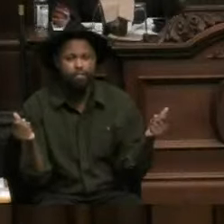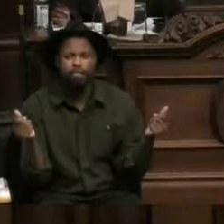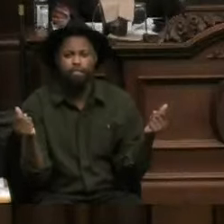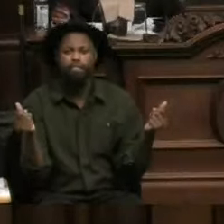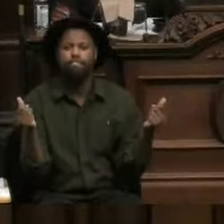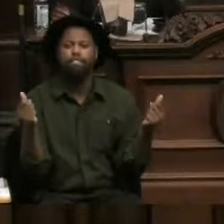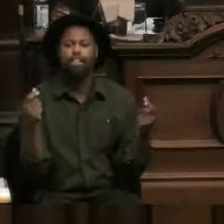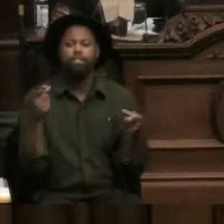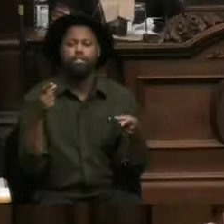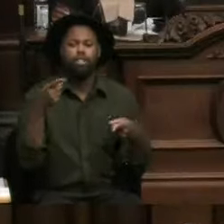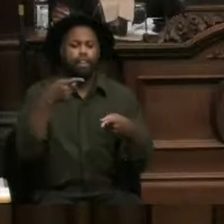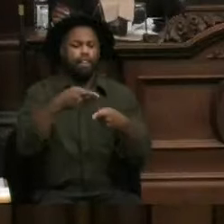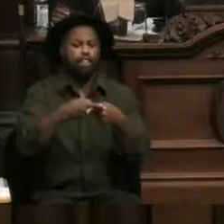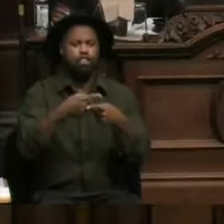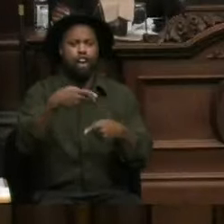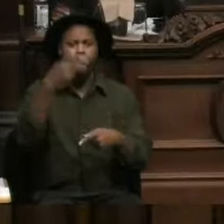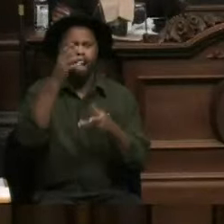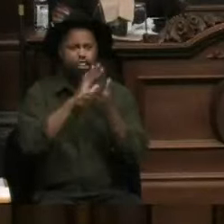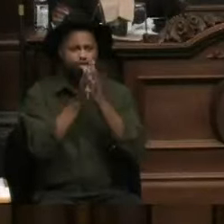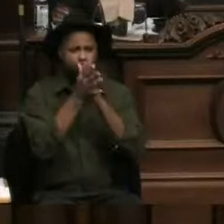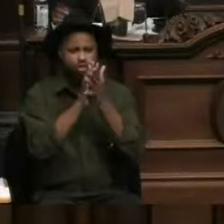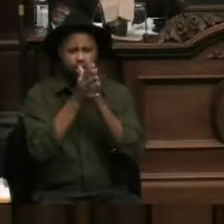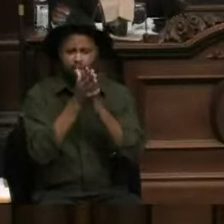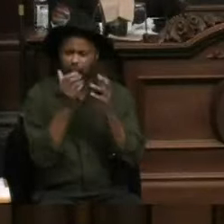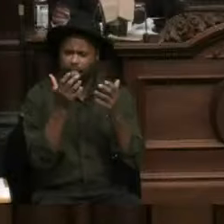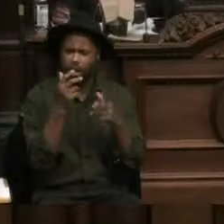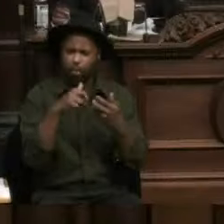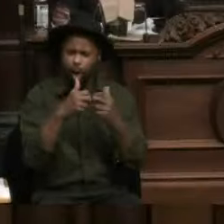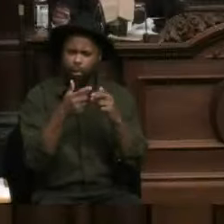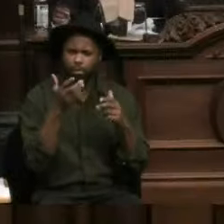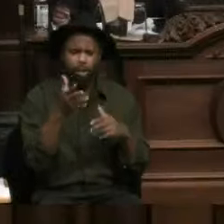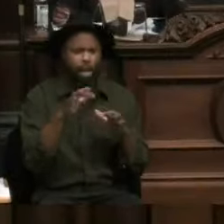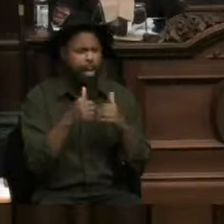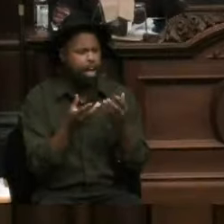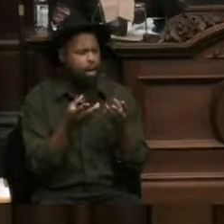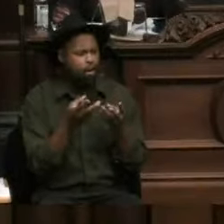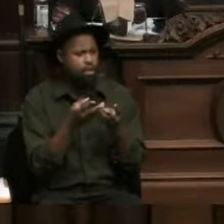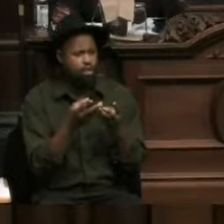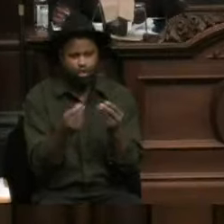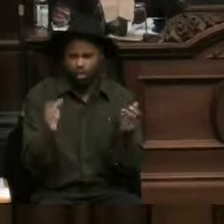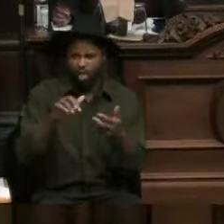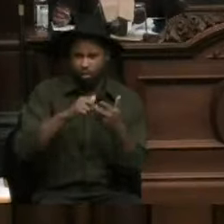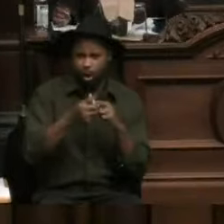these intersections are very high traffic and there's a lot of issues, but how we can solve them through built environment.